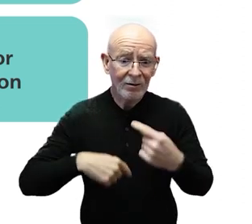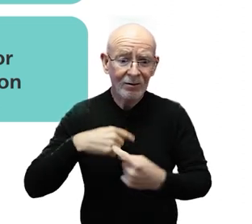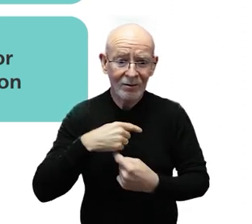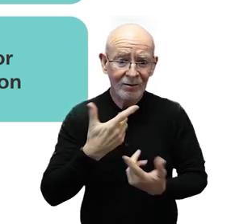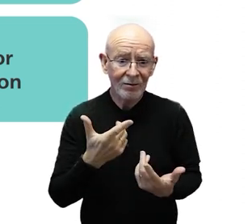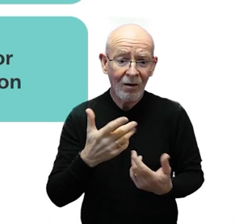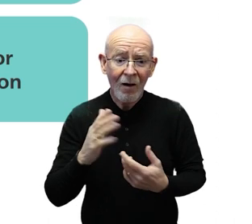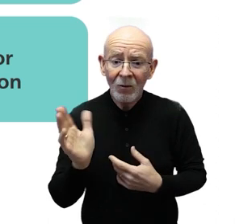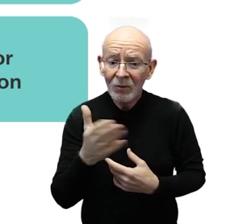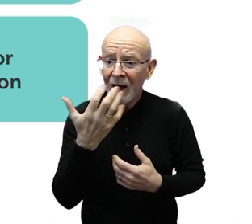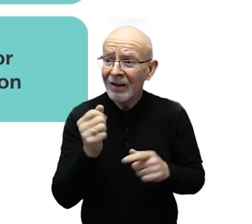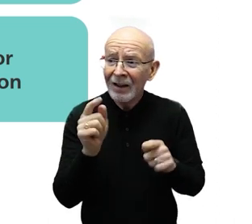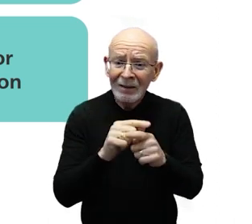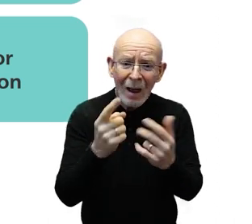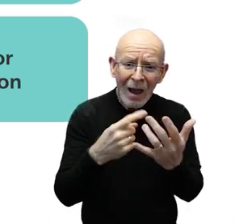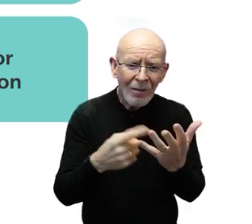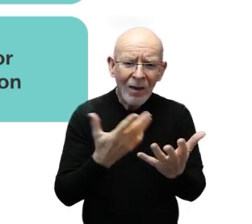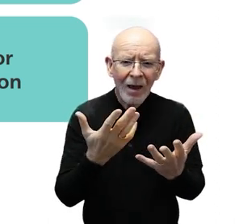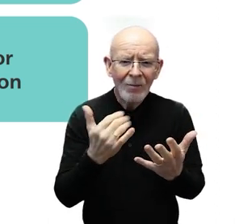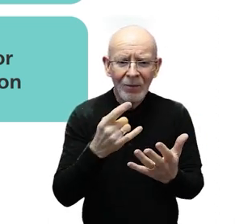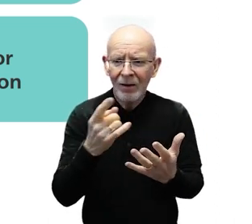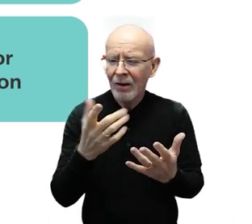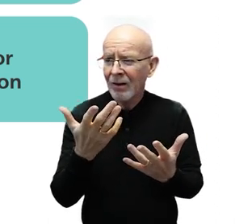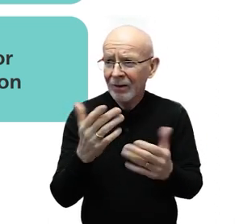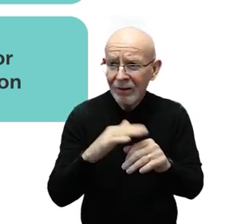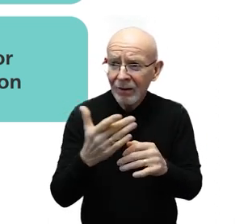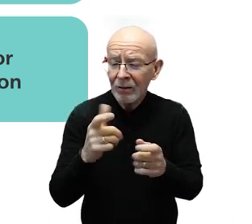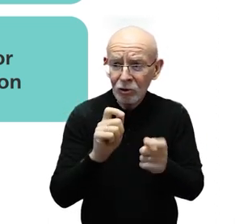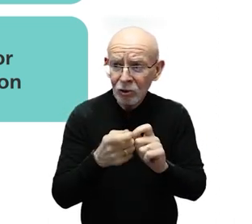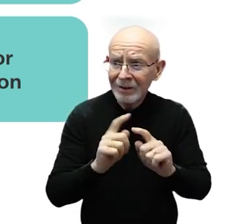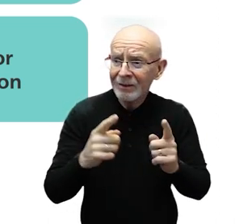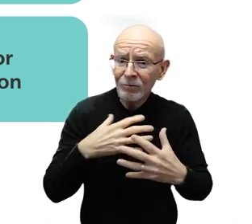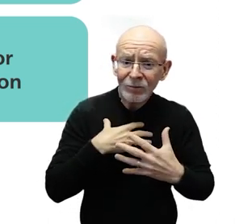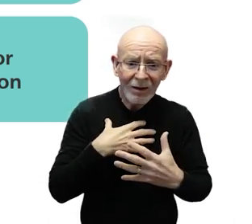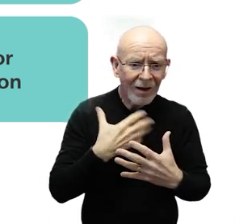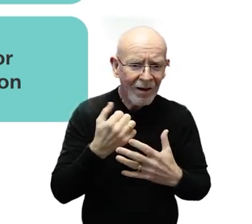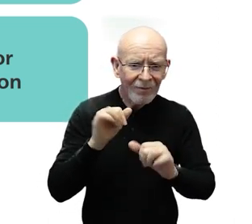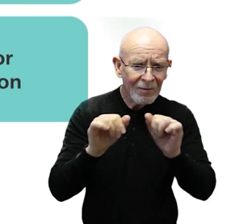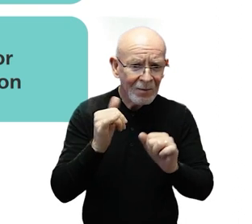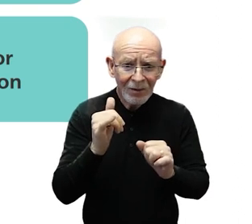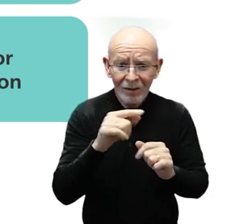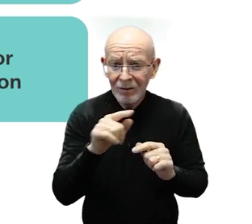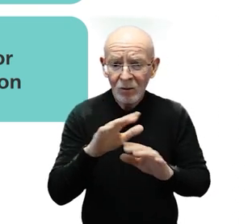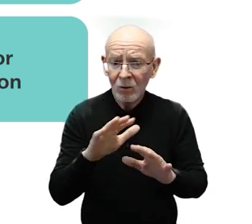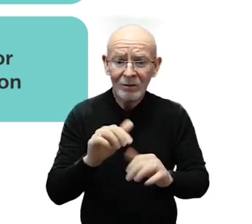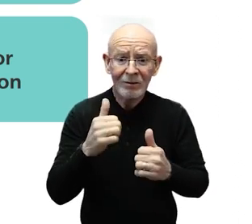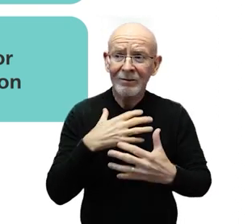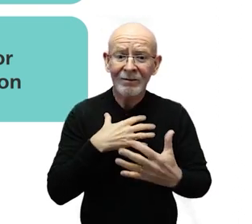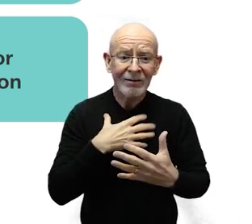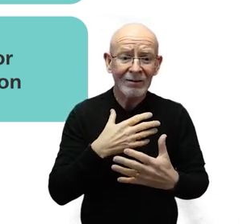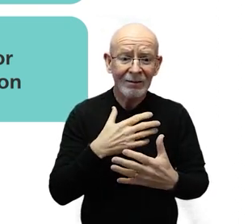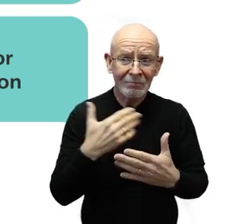these symptoms, even if they have a disordered breathing pattern. You may have had non-optimal breathing pattern habits for a long